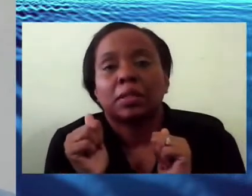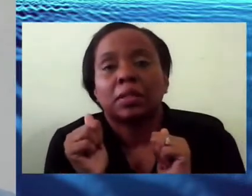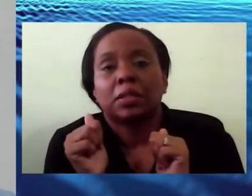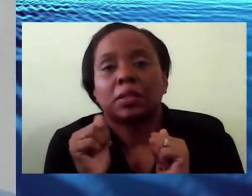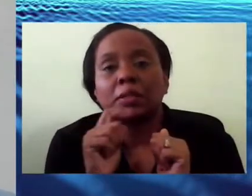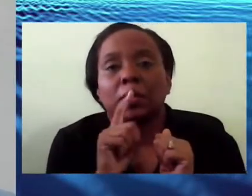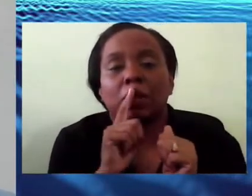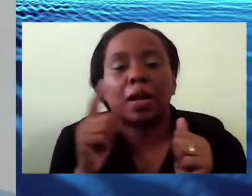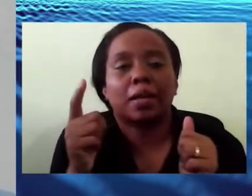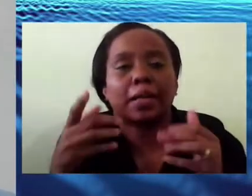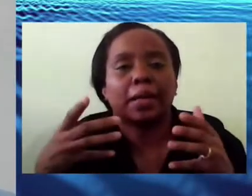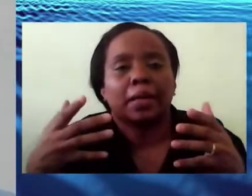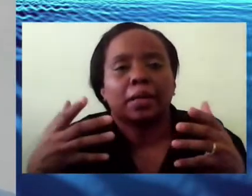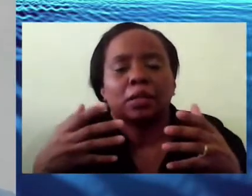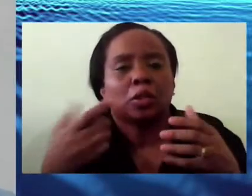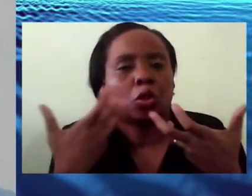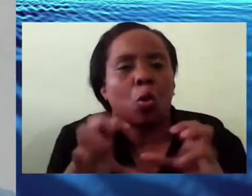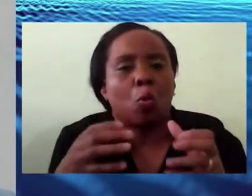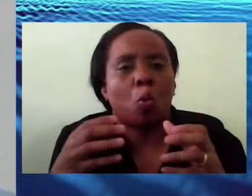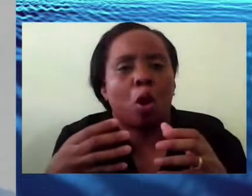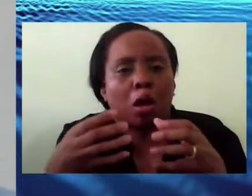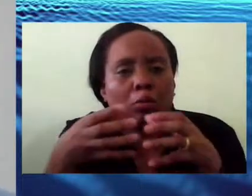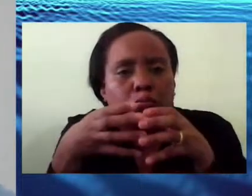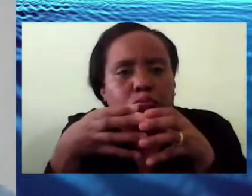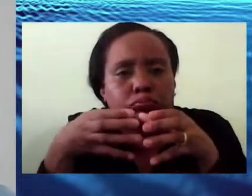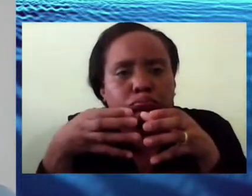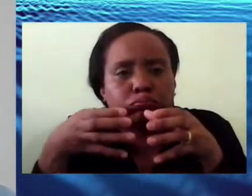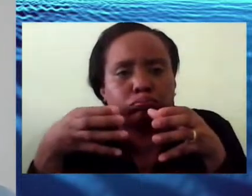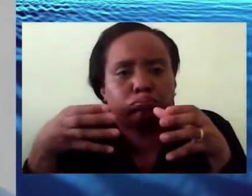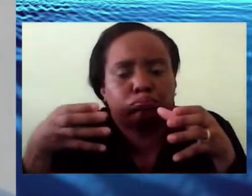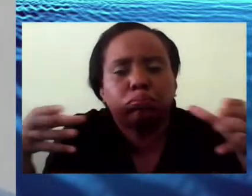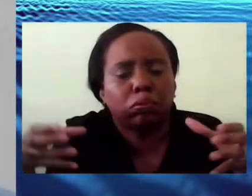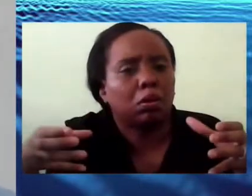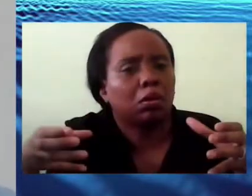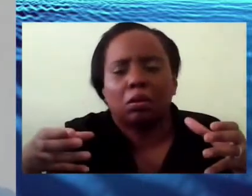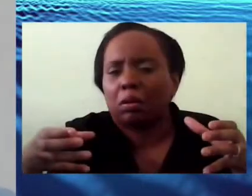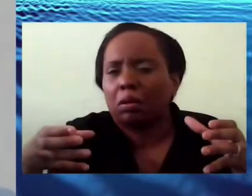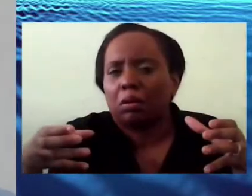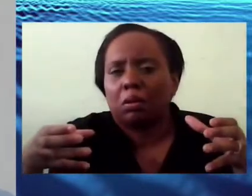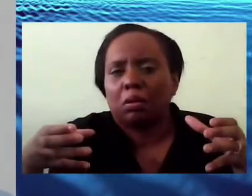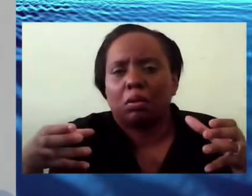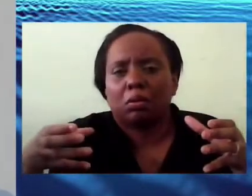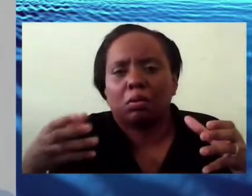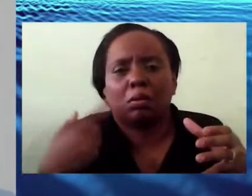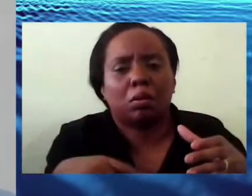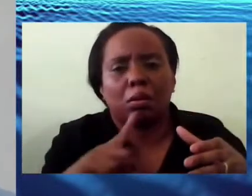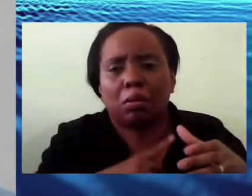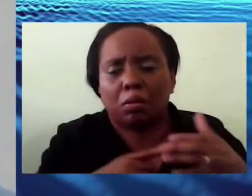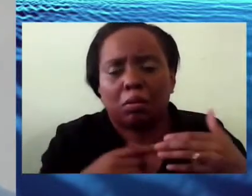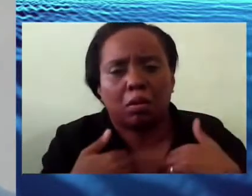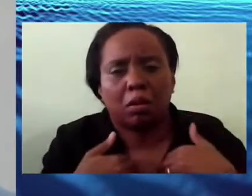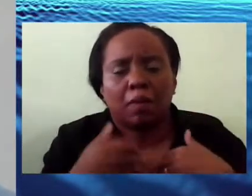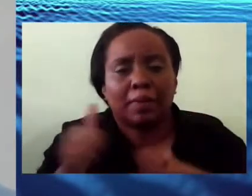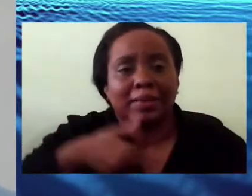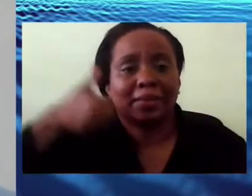this cluster to get out of hand, and we've allocated resources to the cluster. We've allocated a senior medical officer of